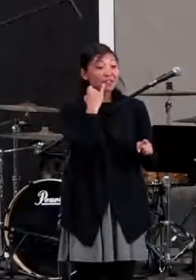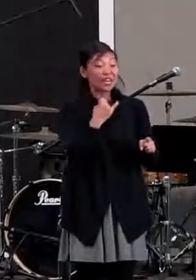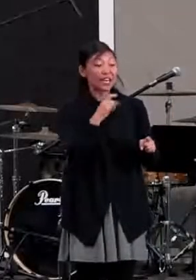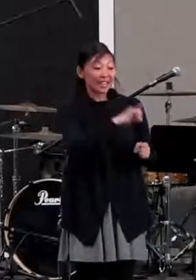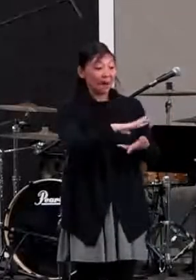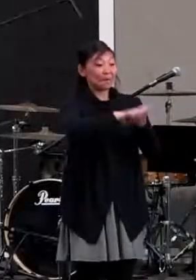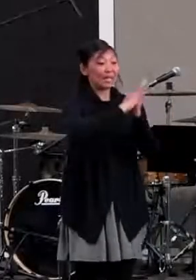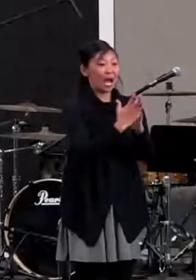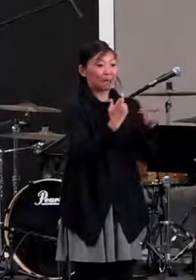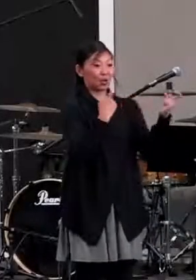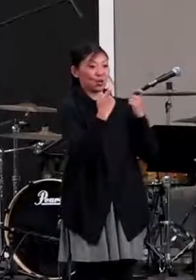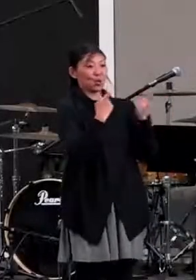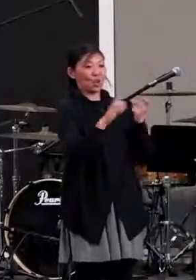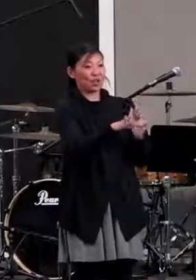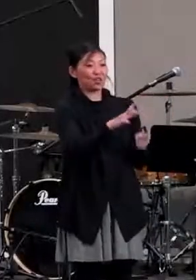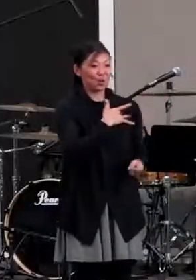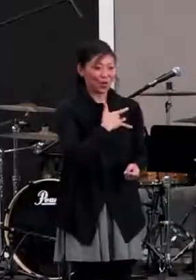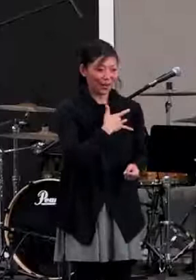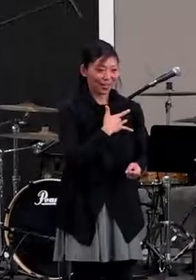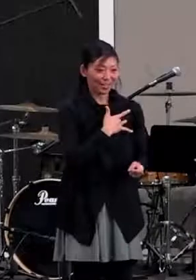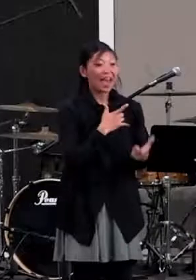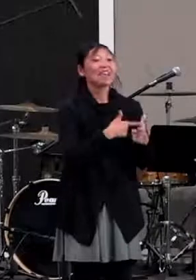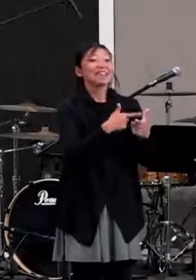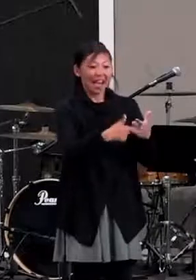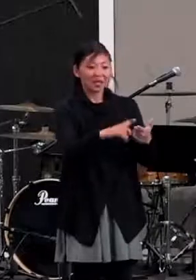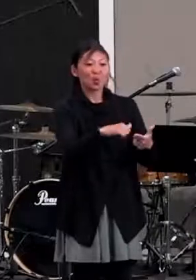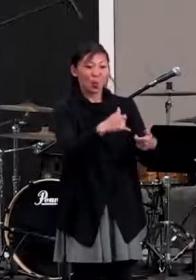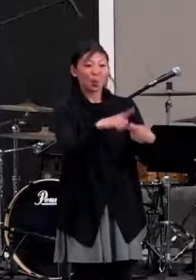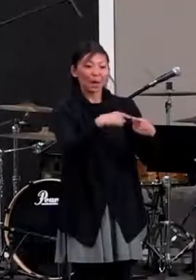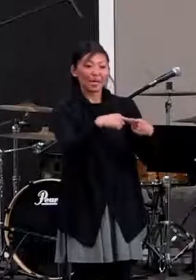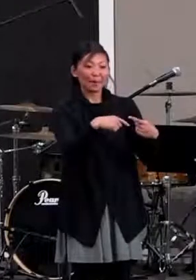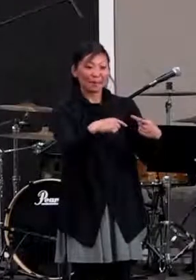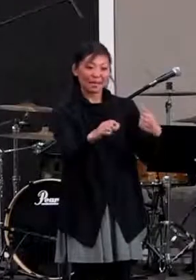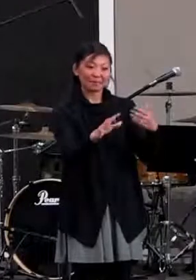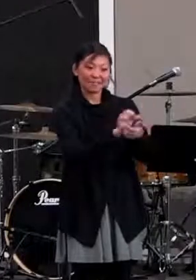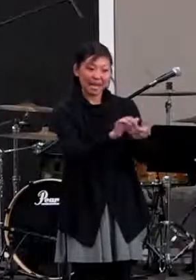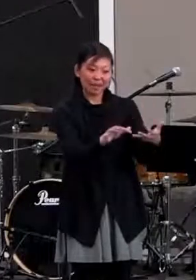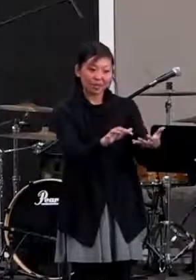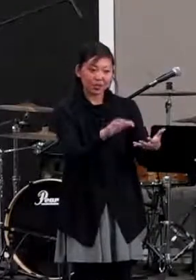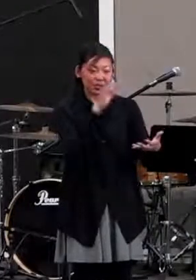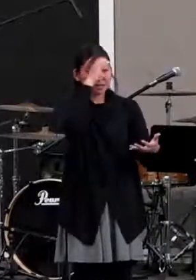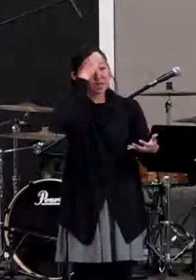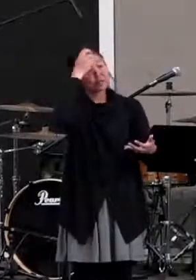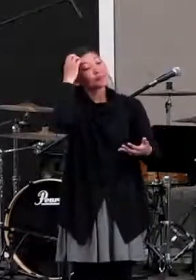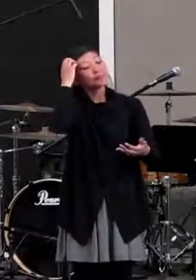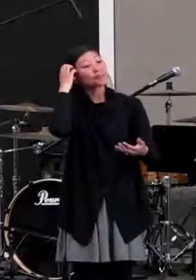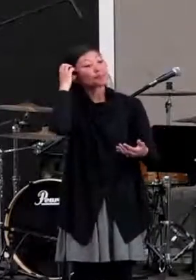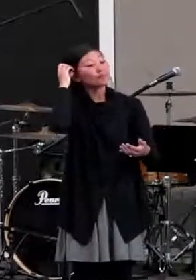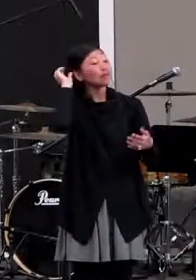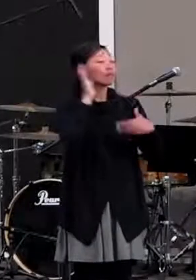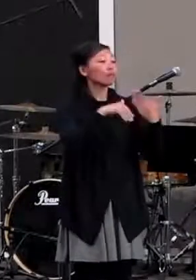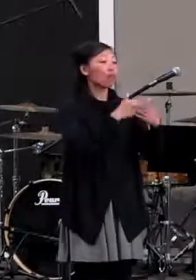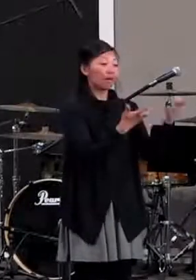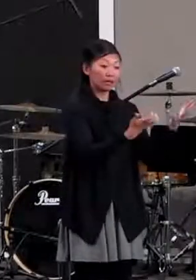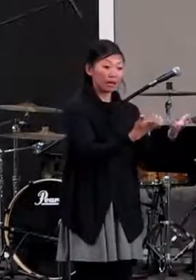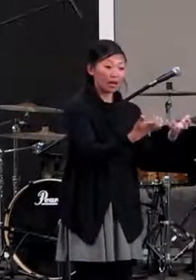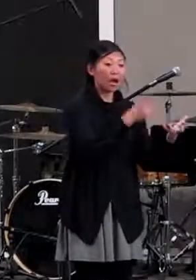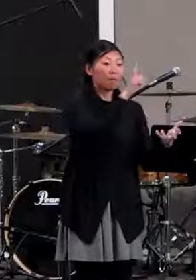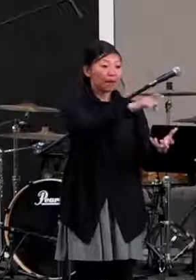passions and the desires of our heart. See, all human desire must be held in submission to a